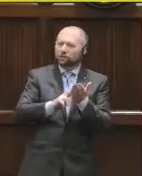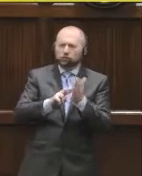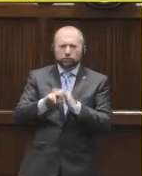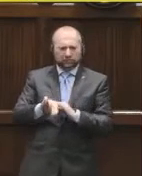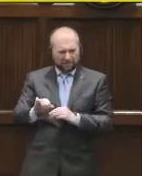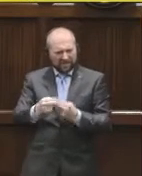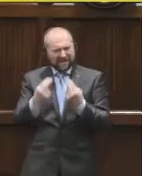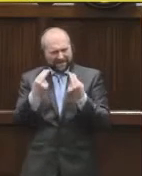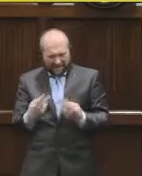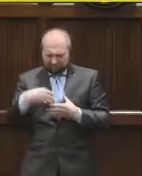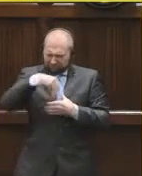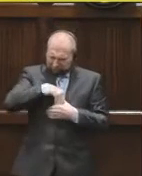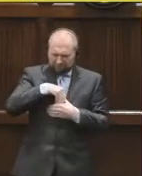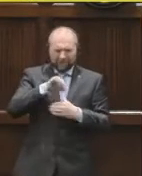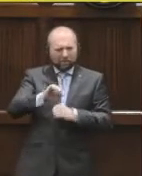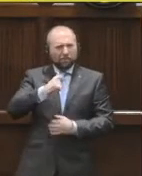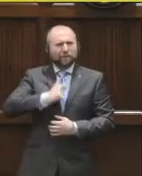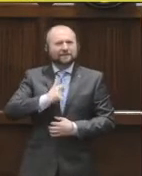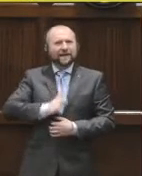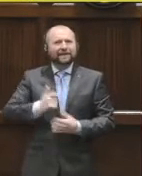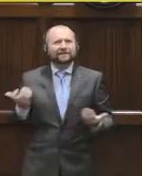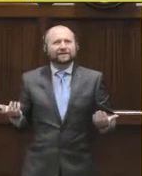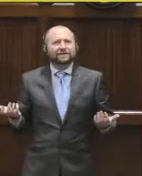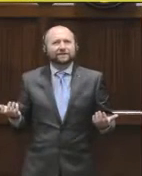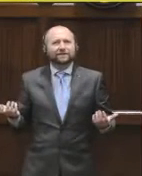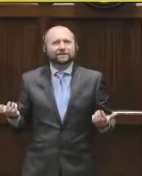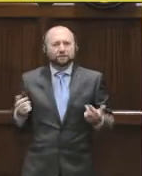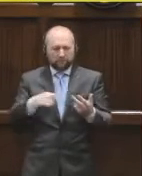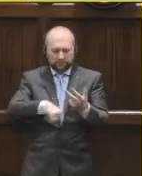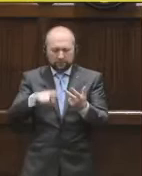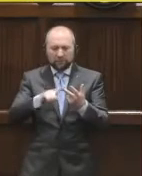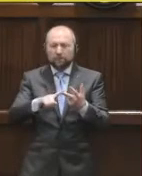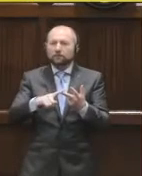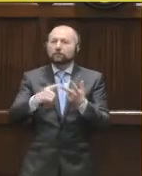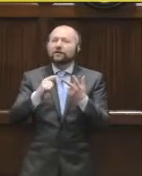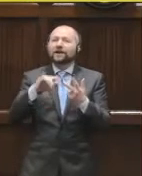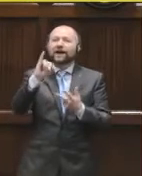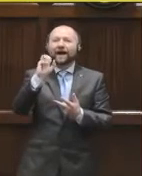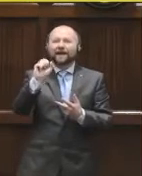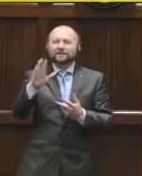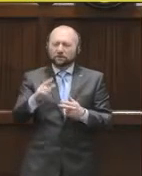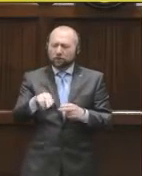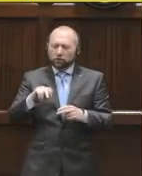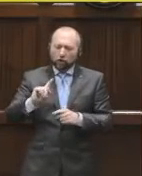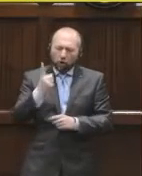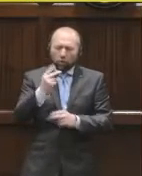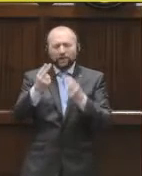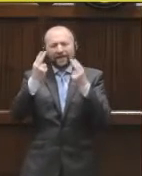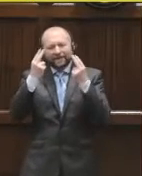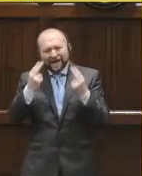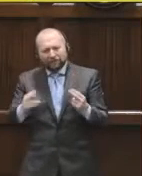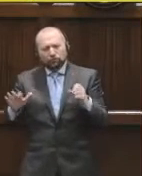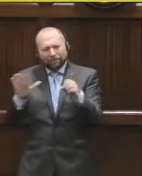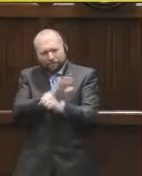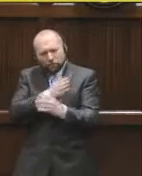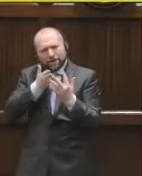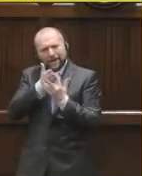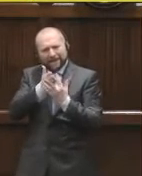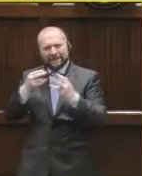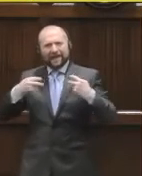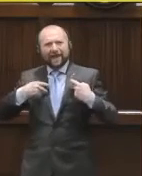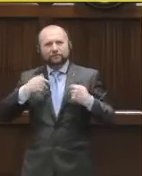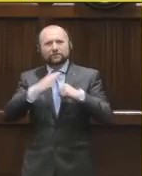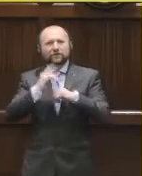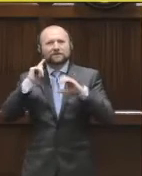and integral part of their personality. 3, ISL is the only natural and fully accessible language for deaf children. It does not hinder